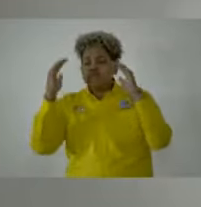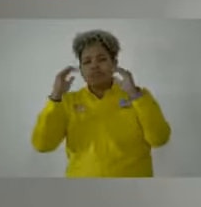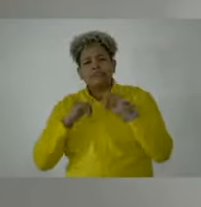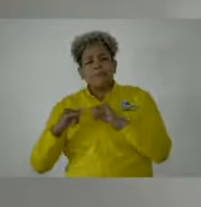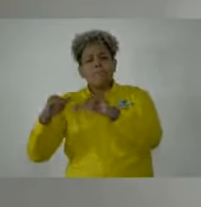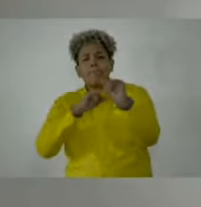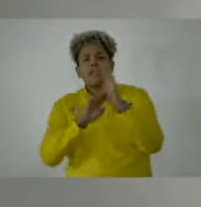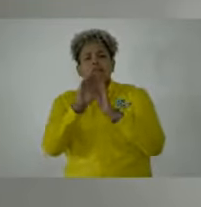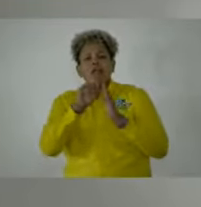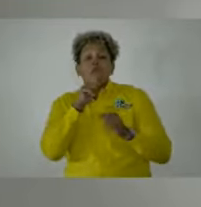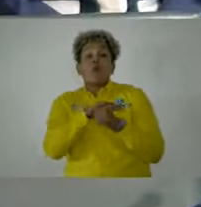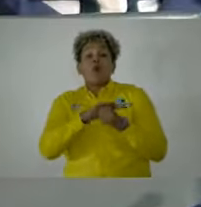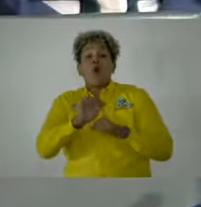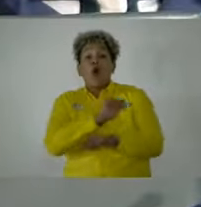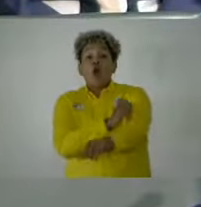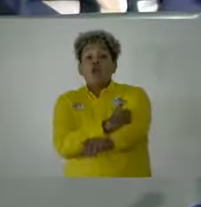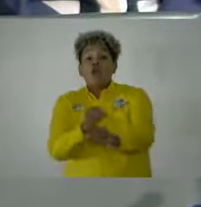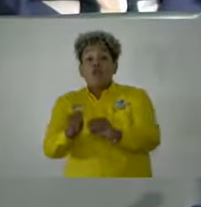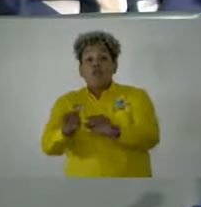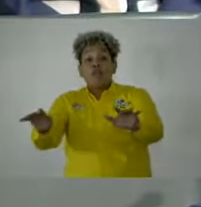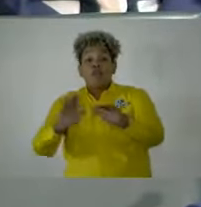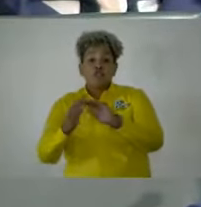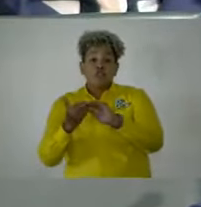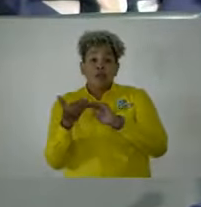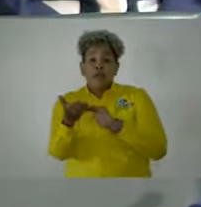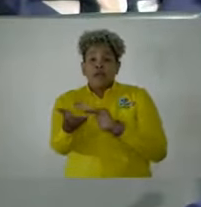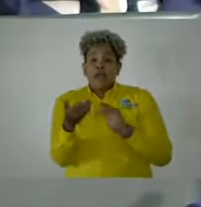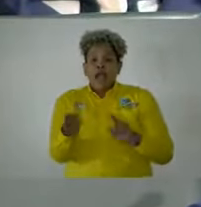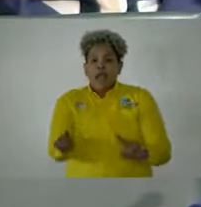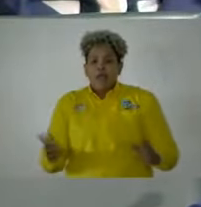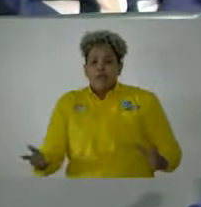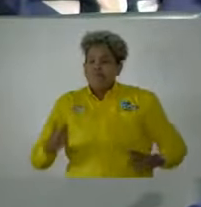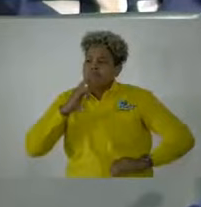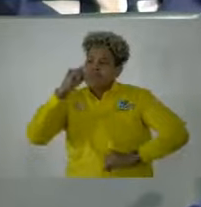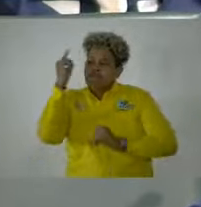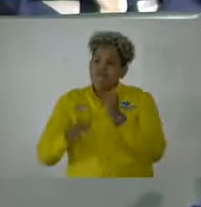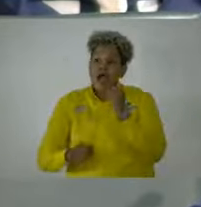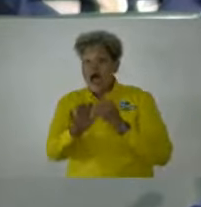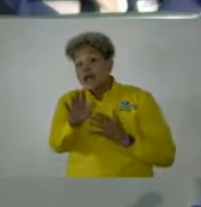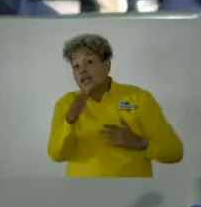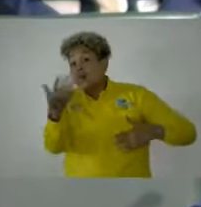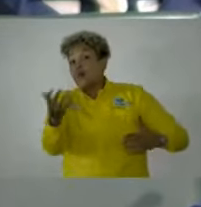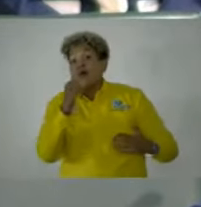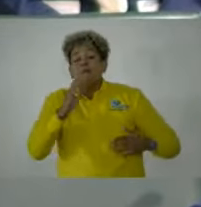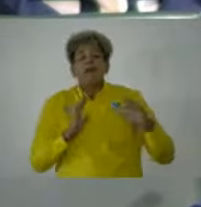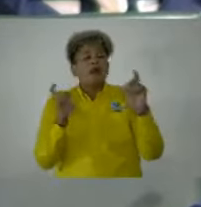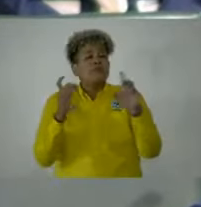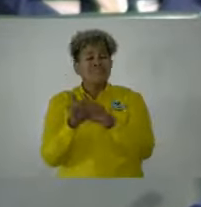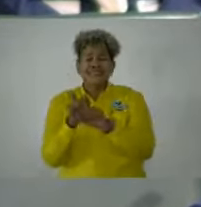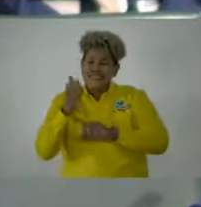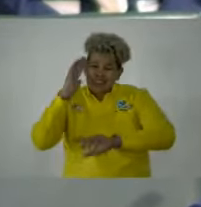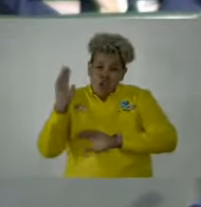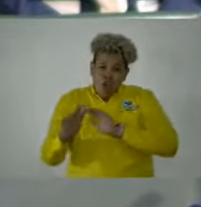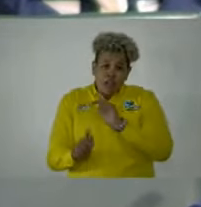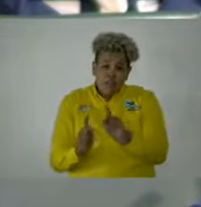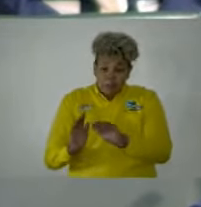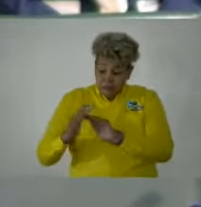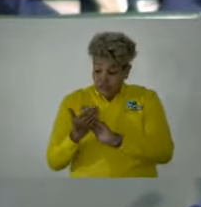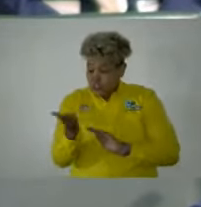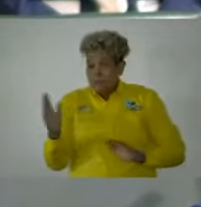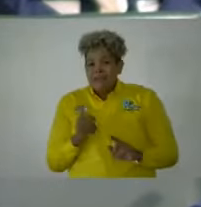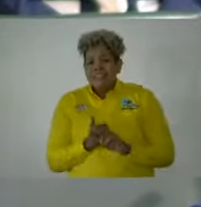local authorities right across the country. And finally, Madam Speaker, all the people of